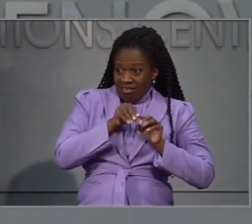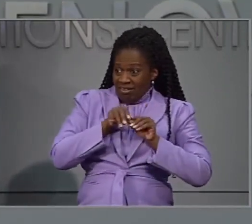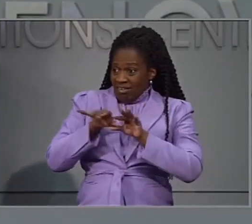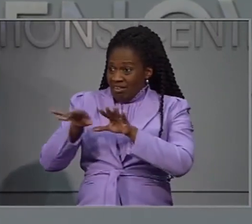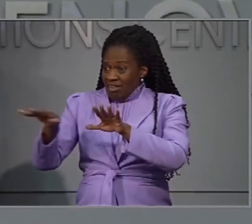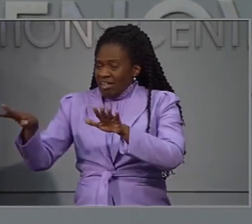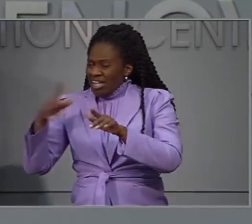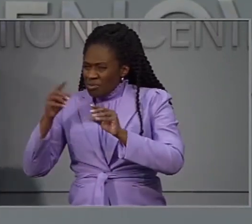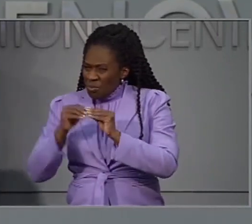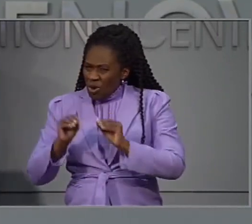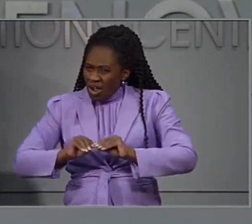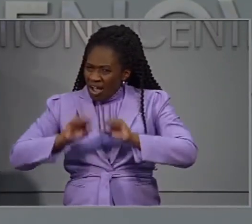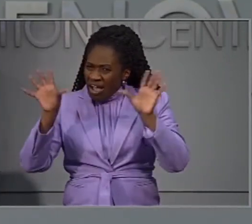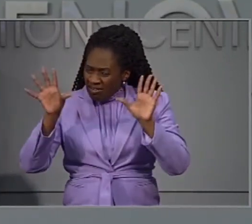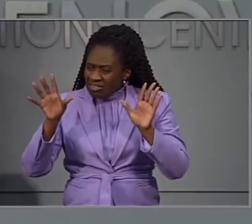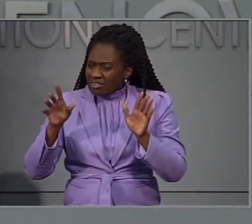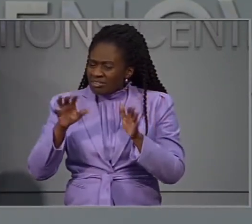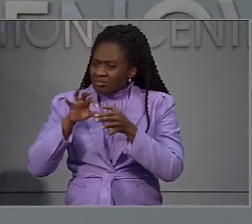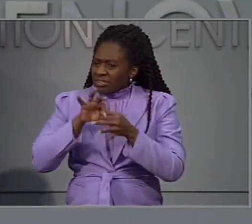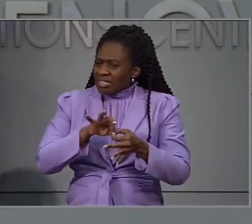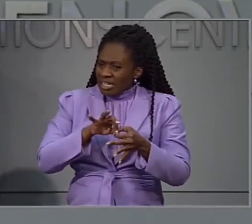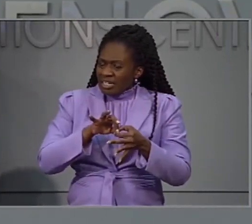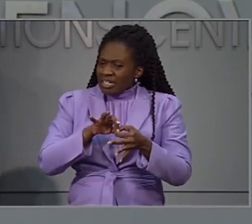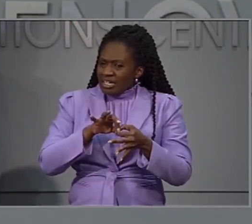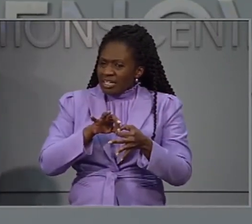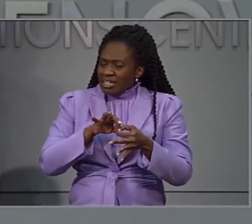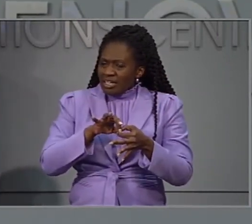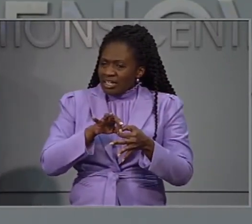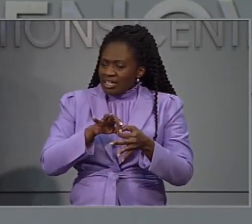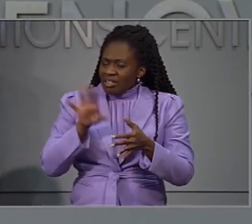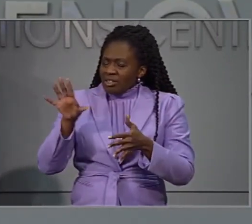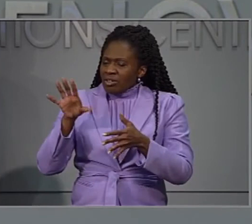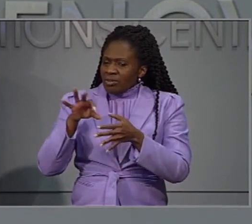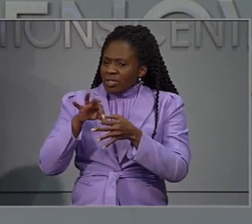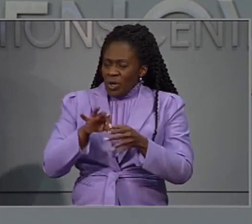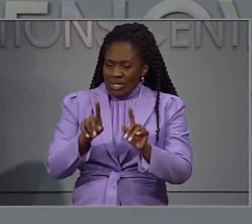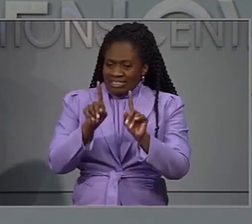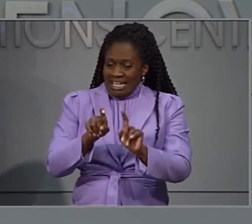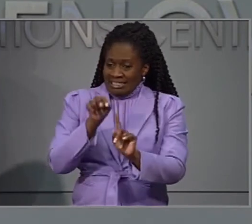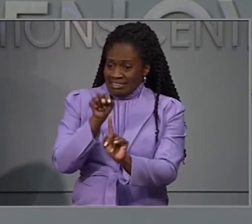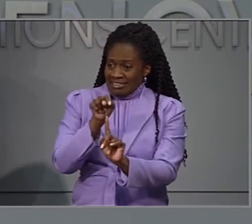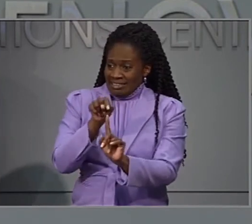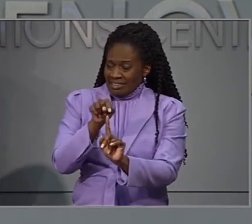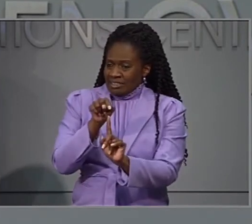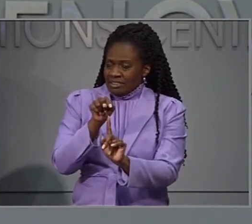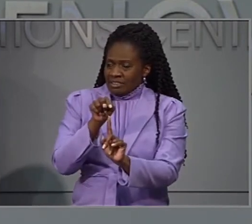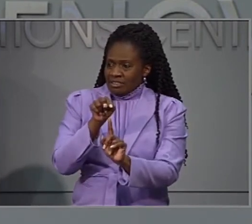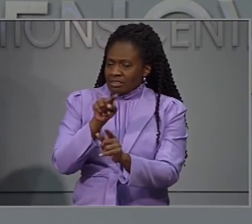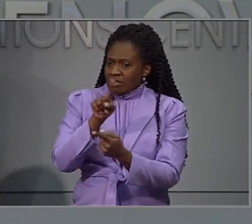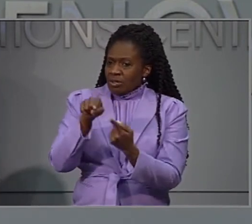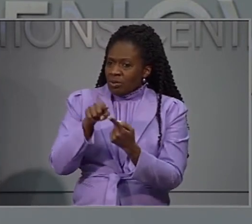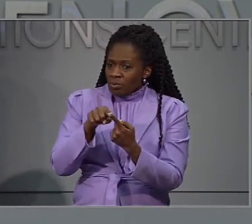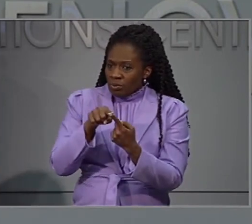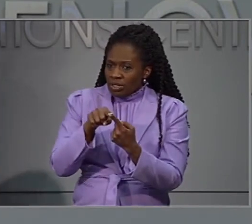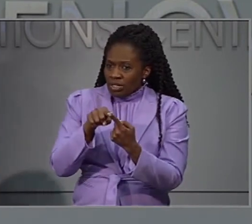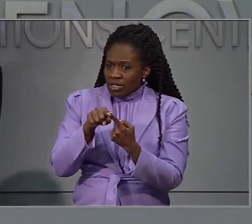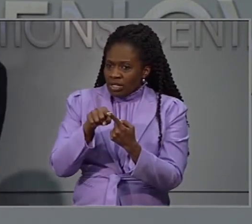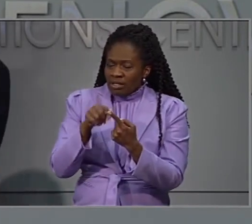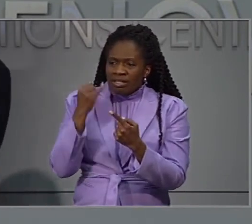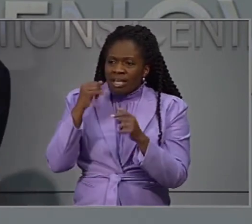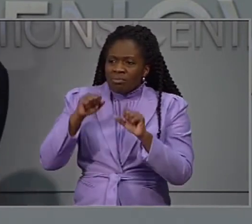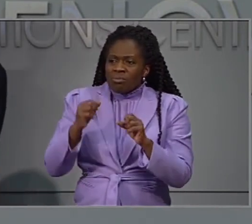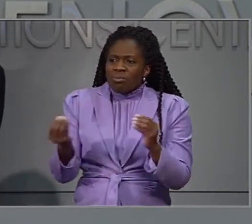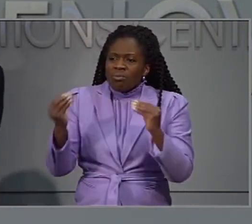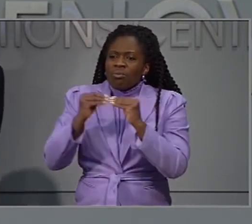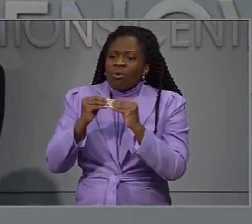more transparency regarding that. And regarding testing, when the state does get more capability of doing